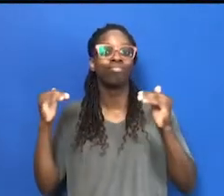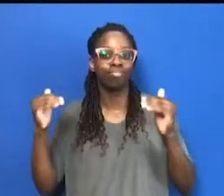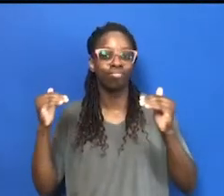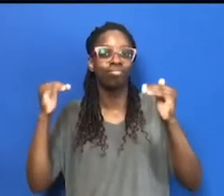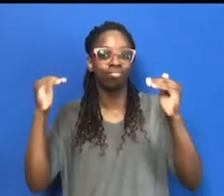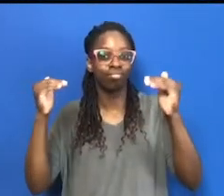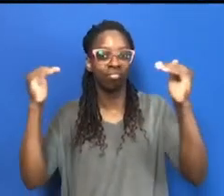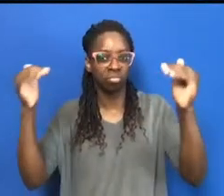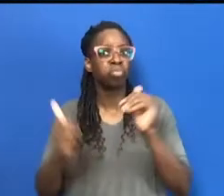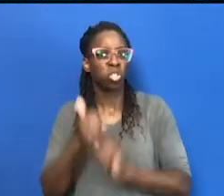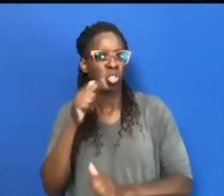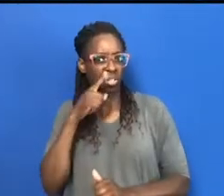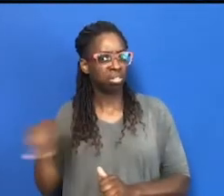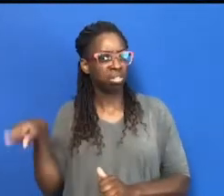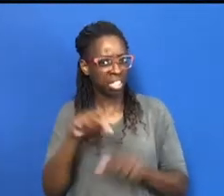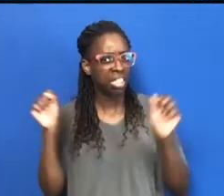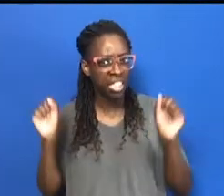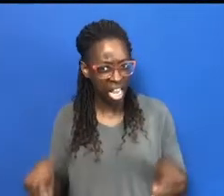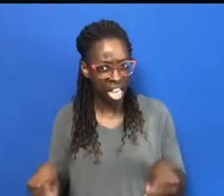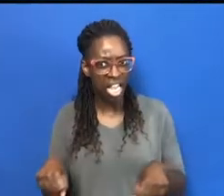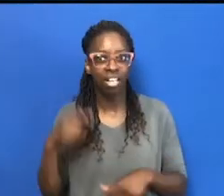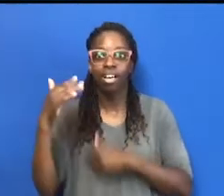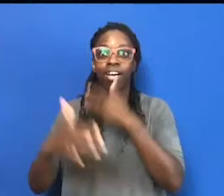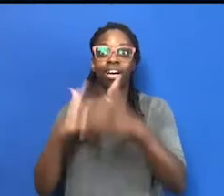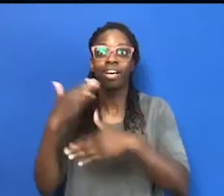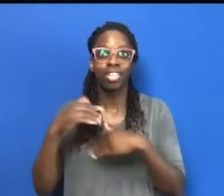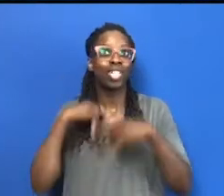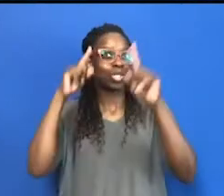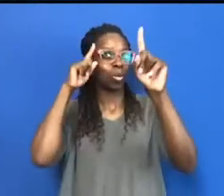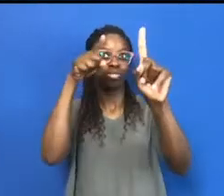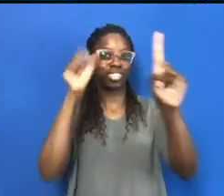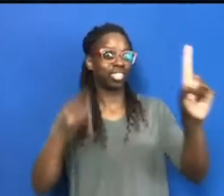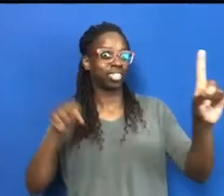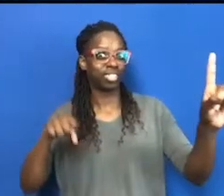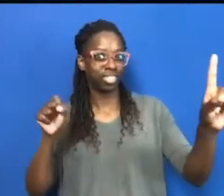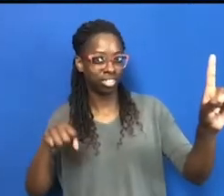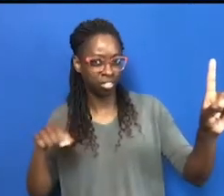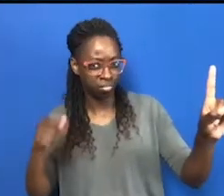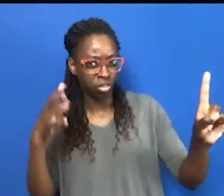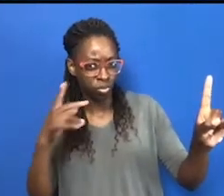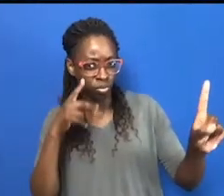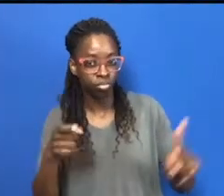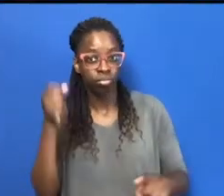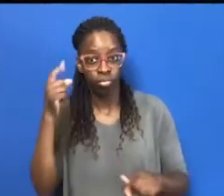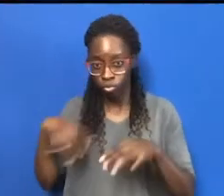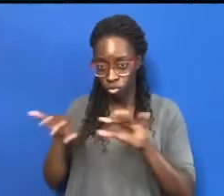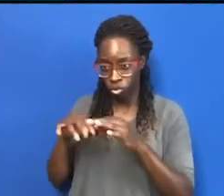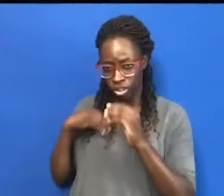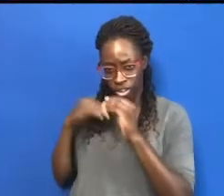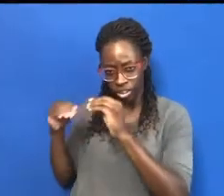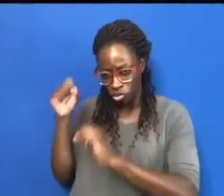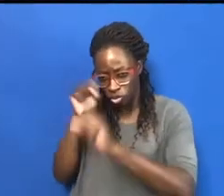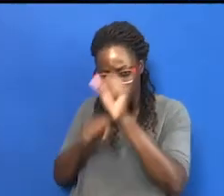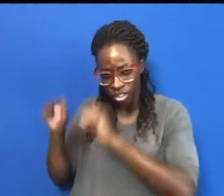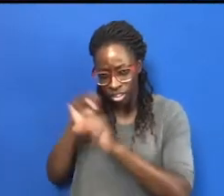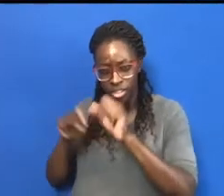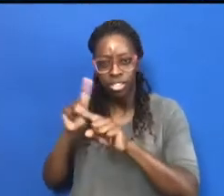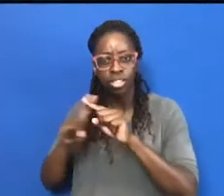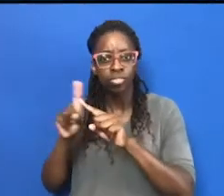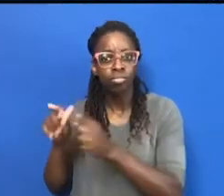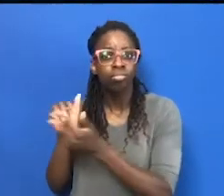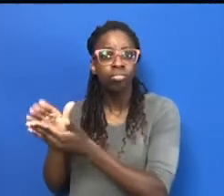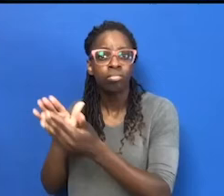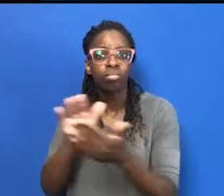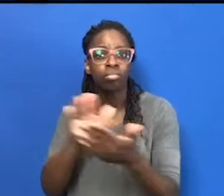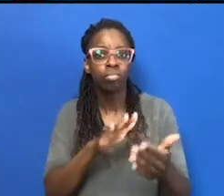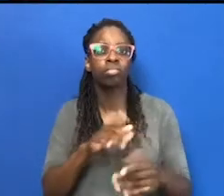to realizing that goal. And then instructional strategies or teaching in